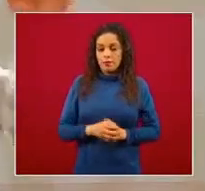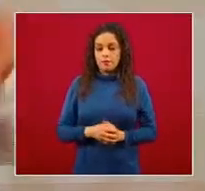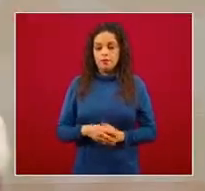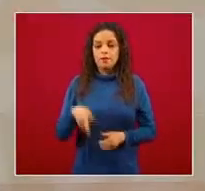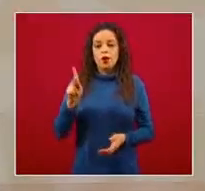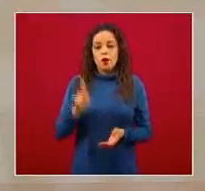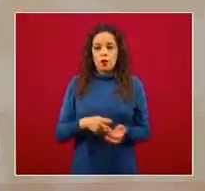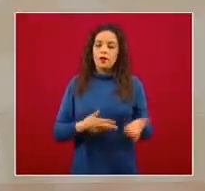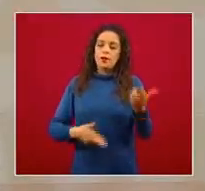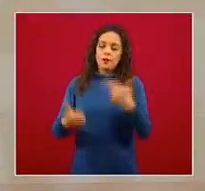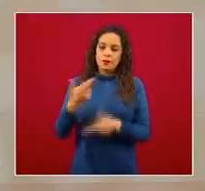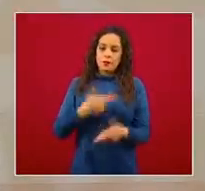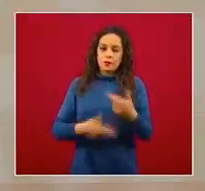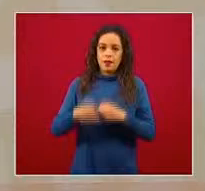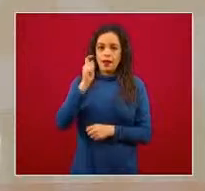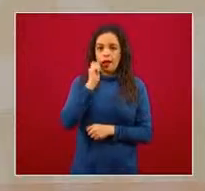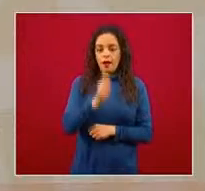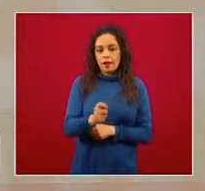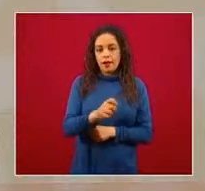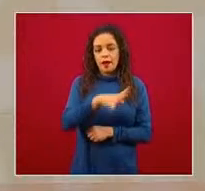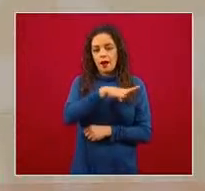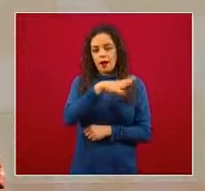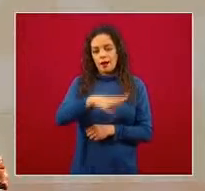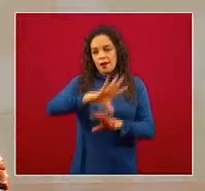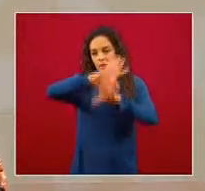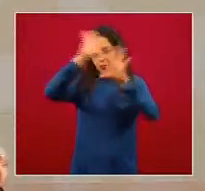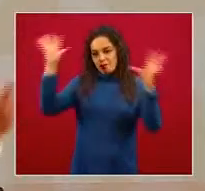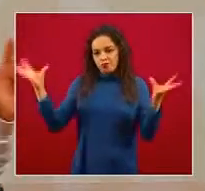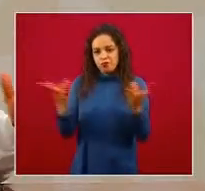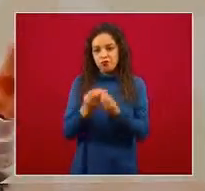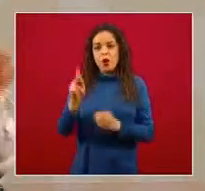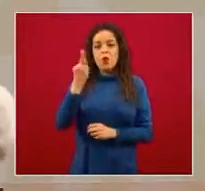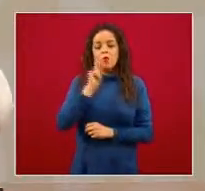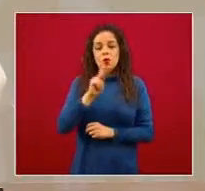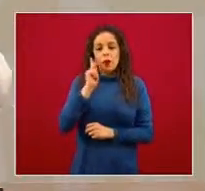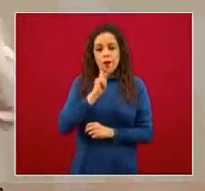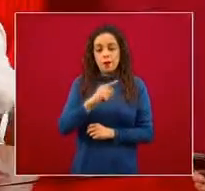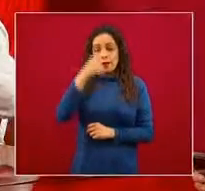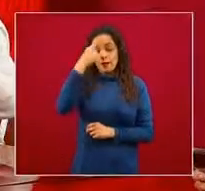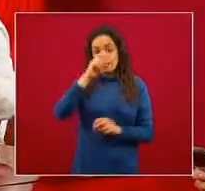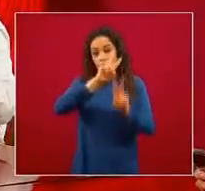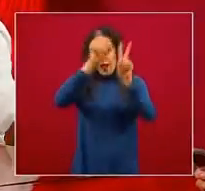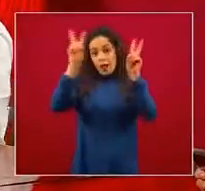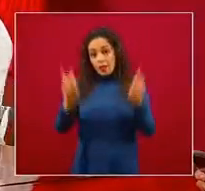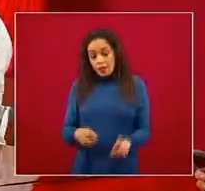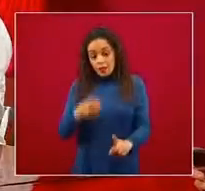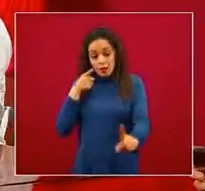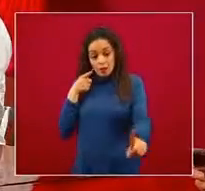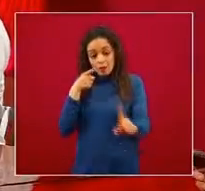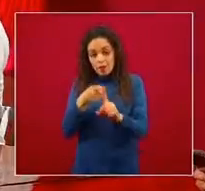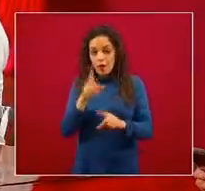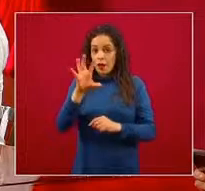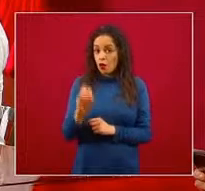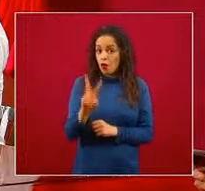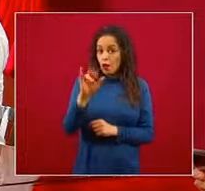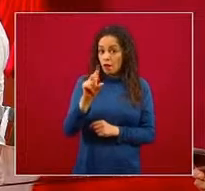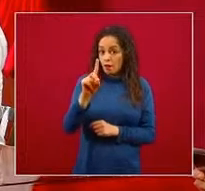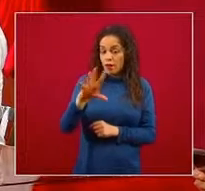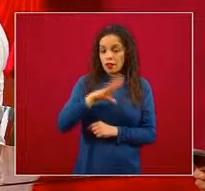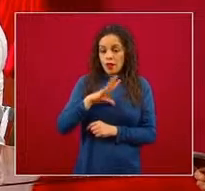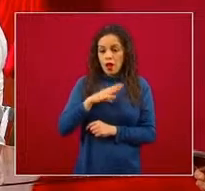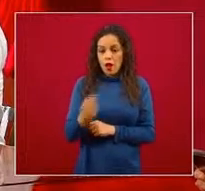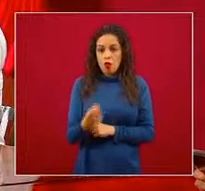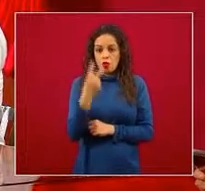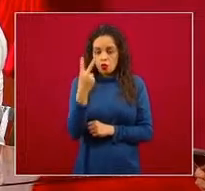let me go back to the general test map. For COVID purposes, there are 2 types of tests. We have